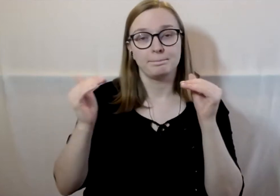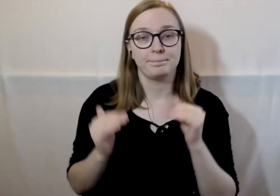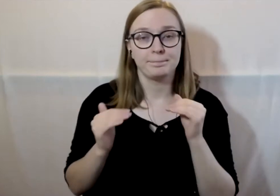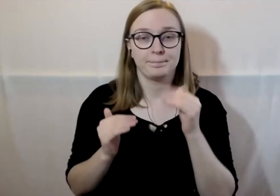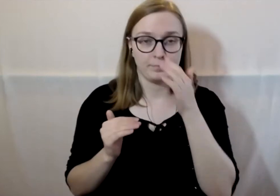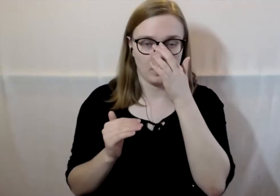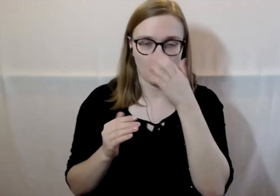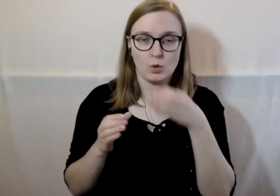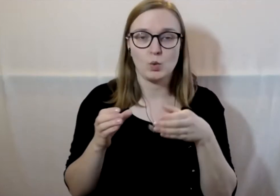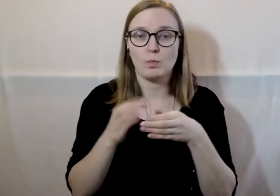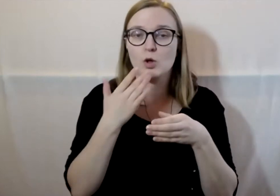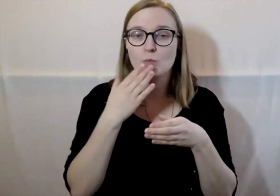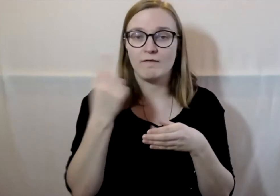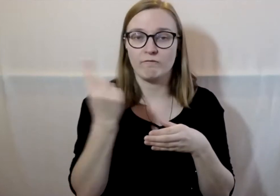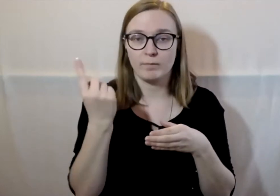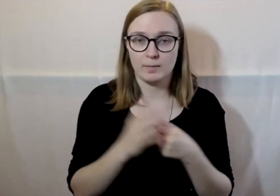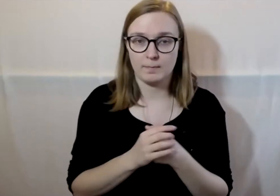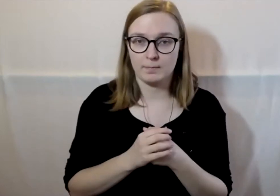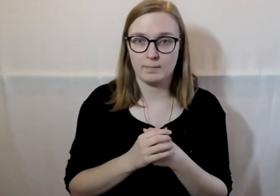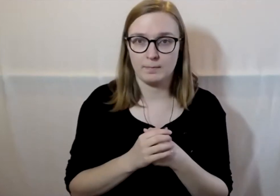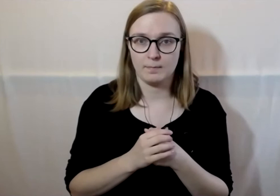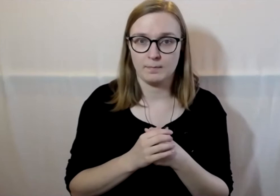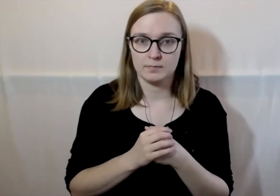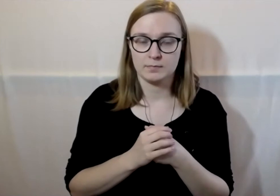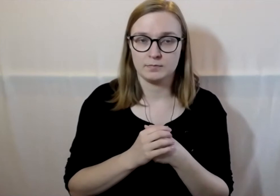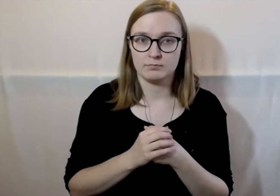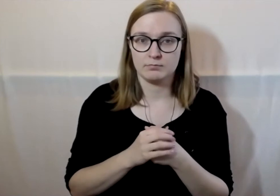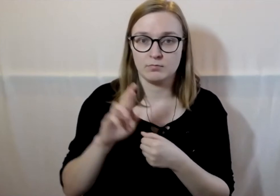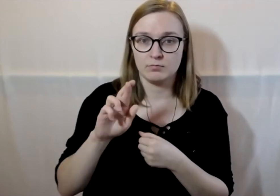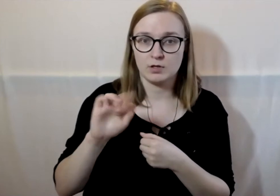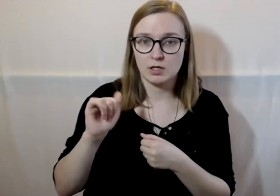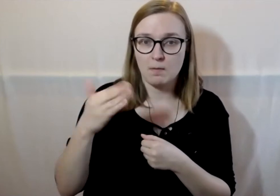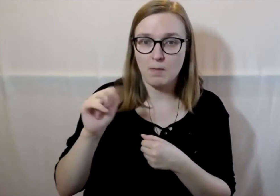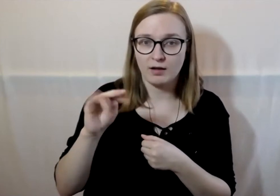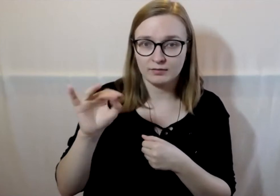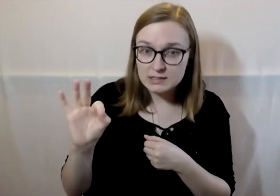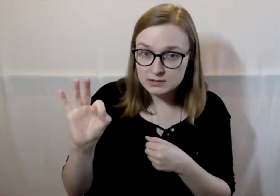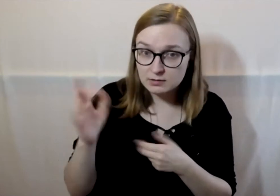to group one. Is that you, Ramantis?